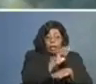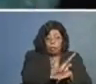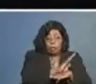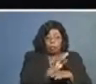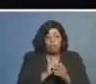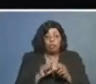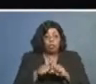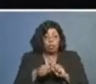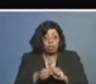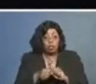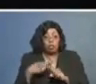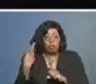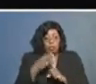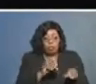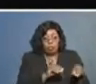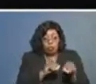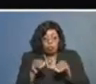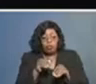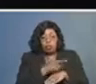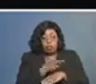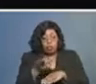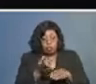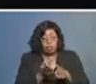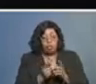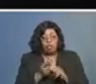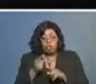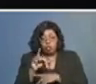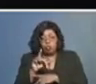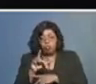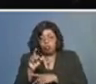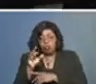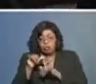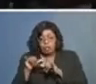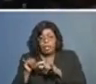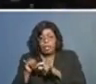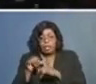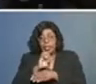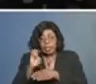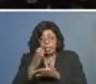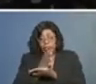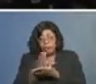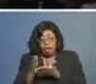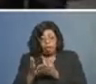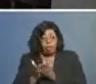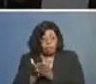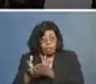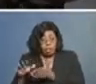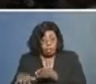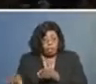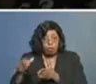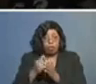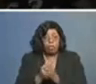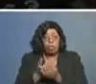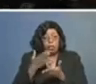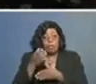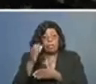so we had shift resources in, to cover the eastern seaboard, and then we realized eventually that somehow it